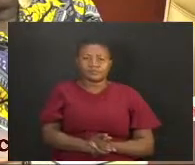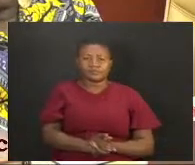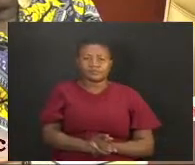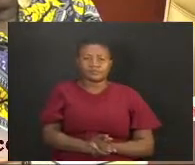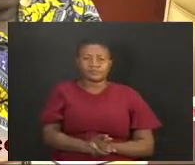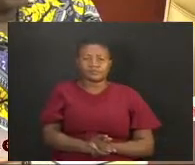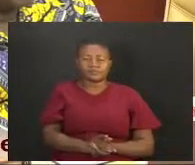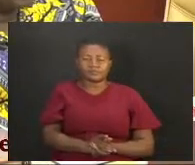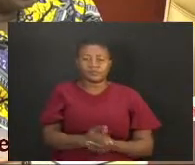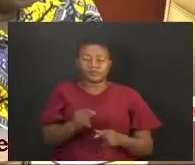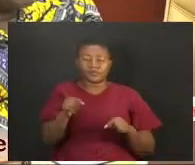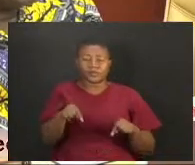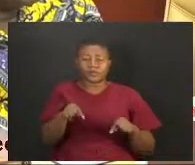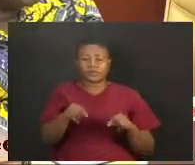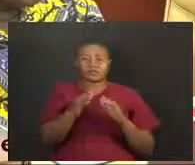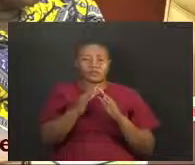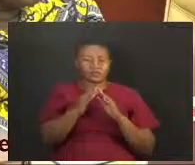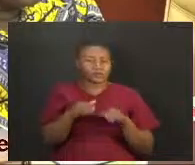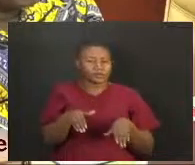this House